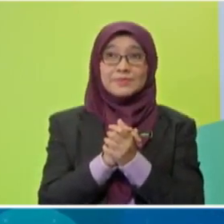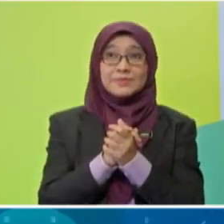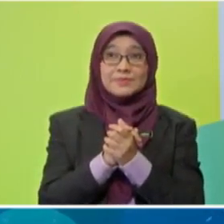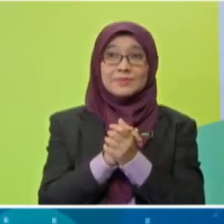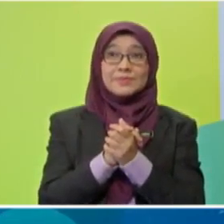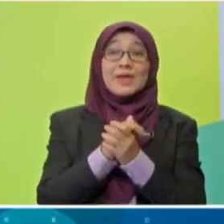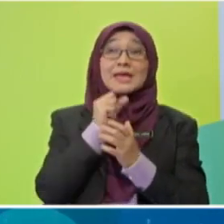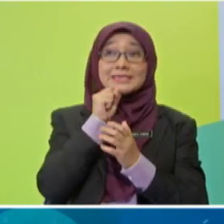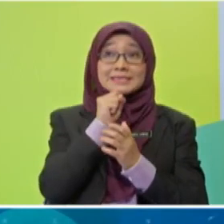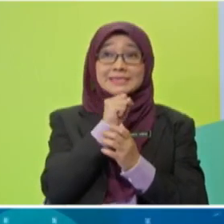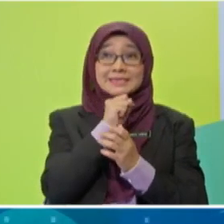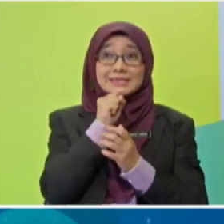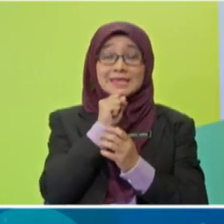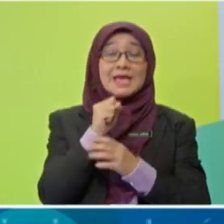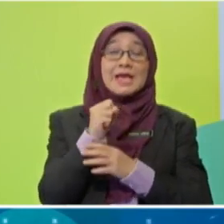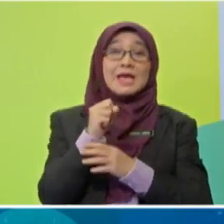Sri.